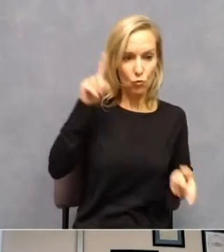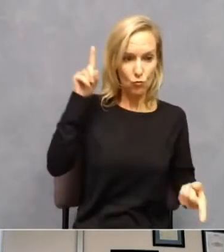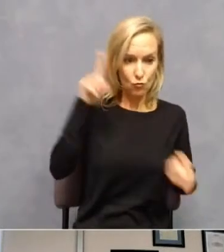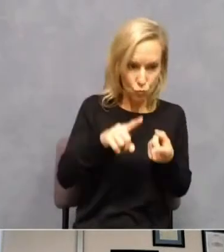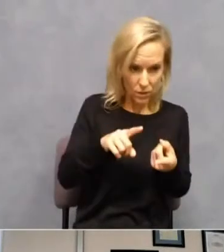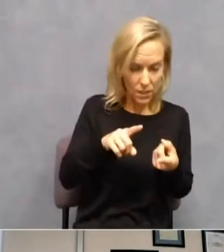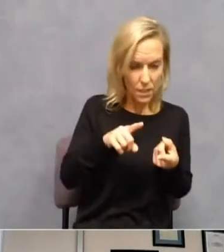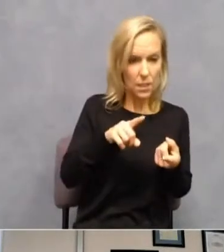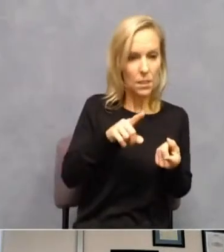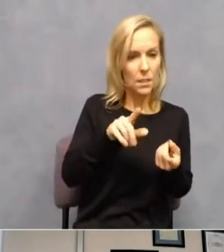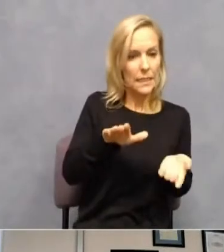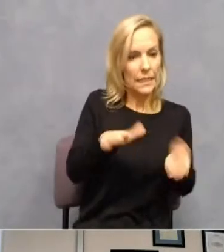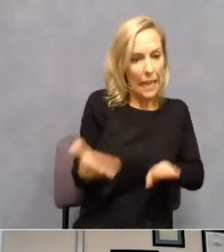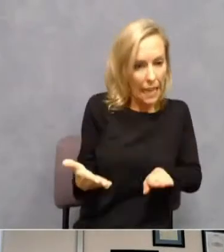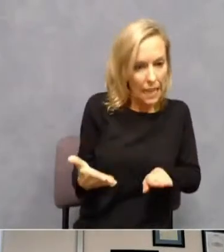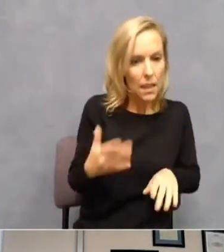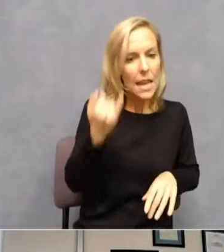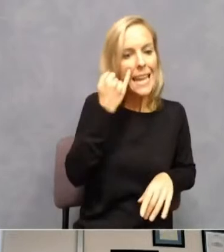sooner?